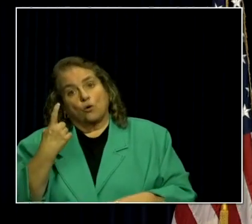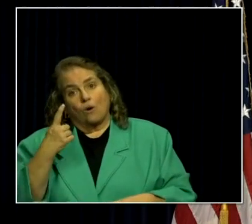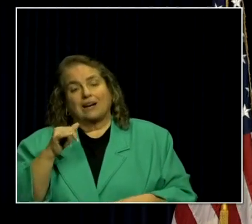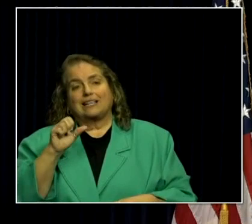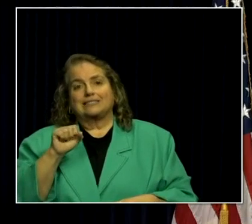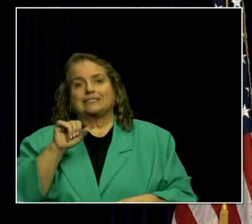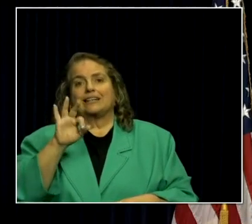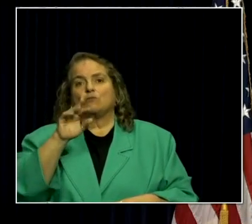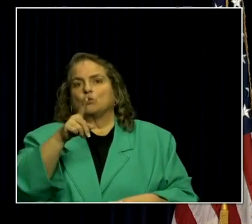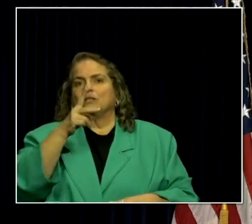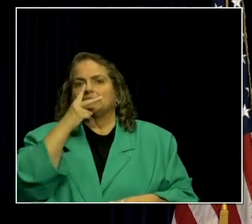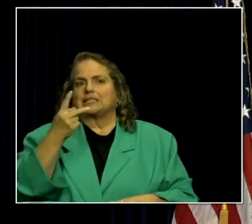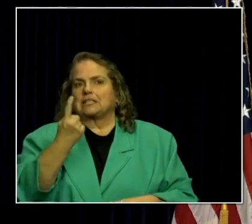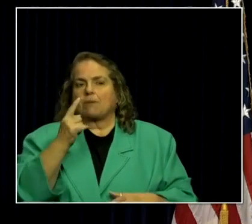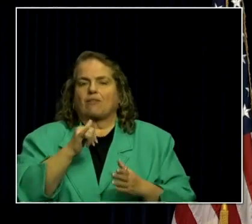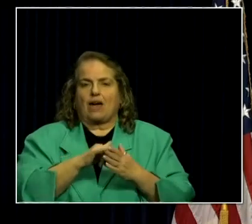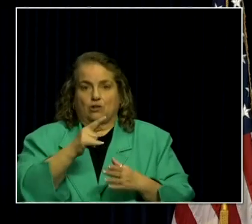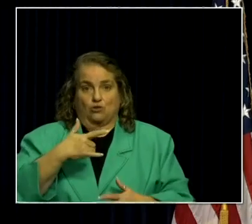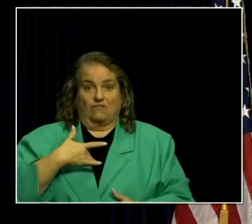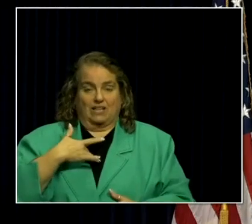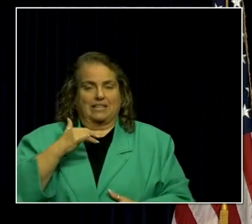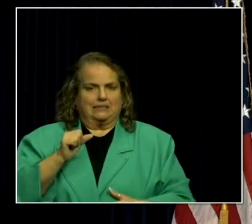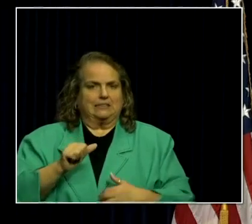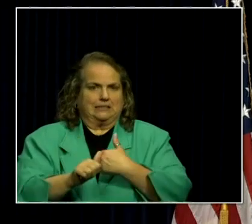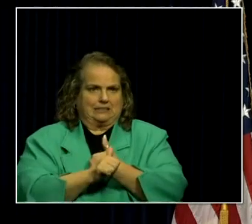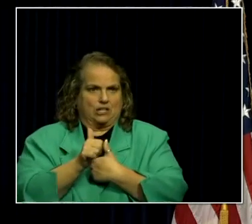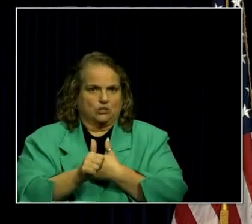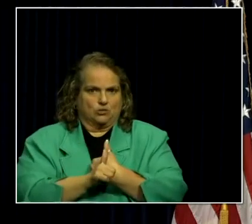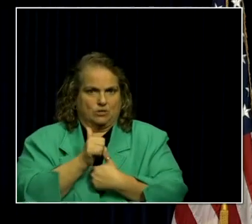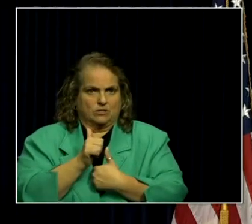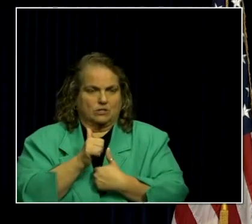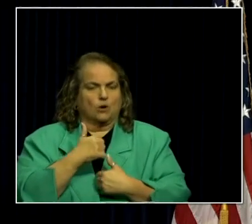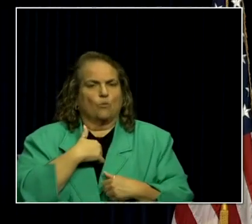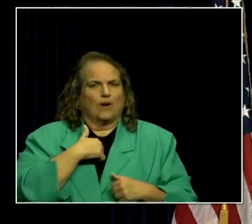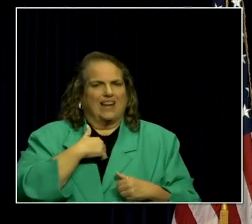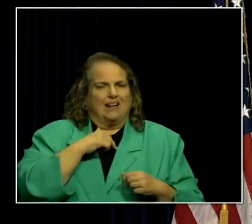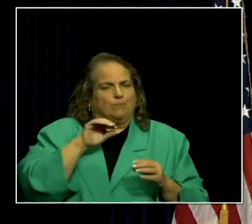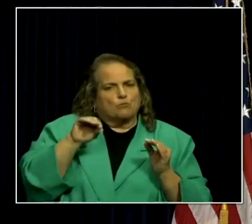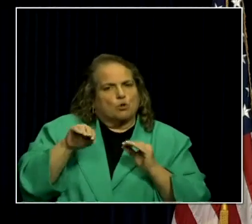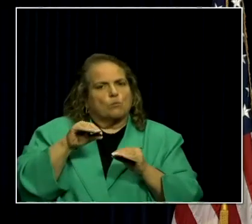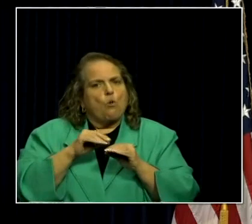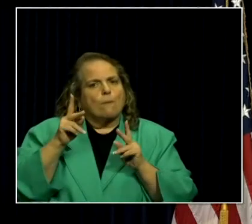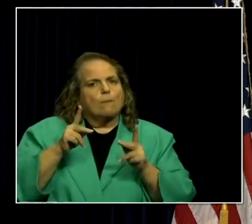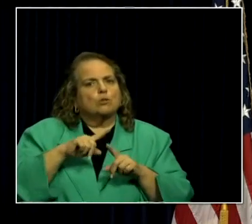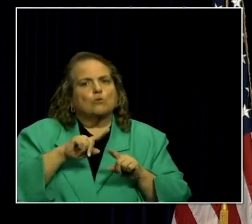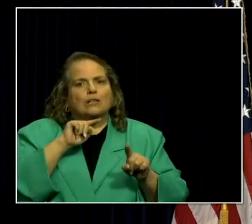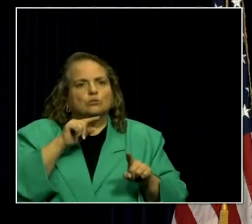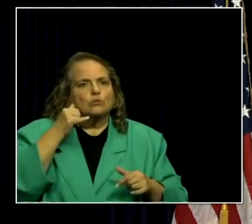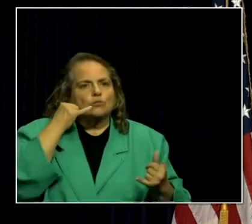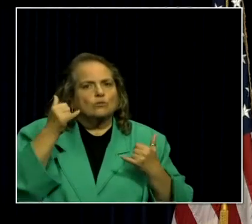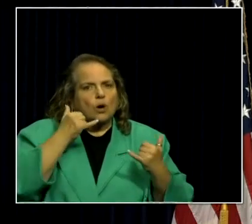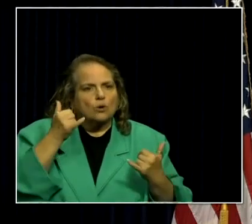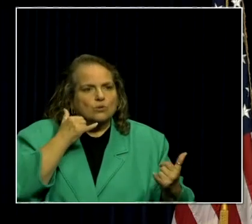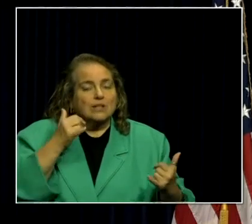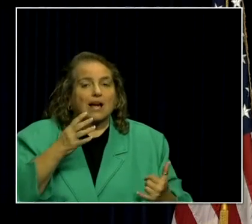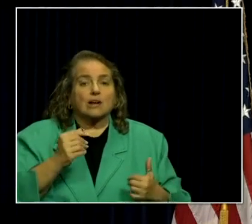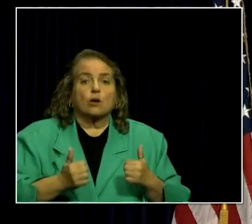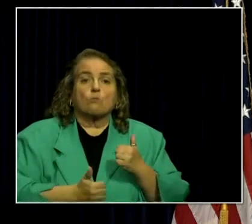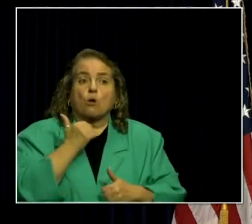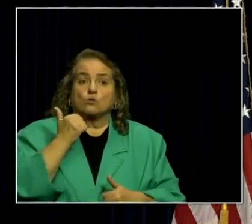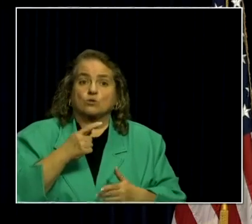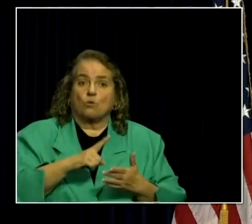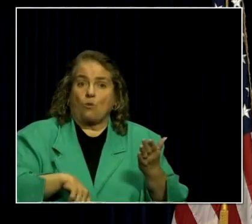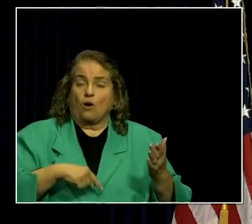if you're seeing something that you believe is dangerous. We've had to put more people on it, and most of what we have had is